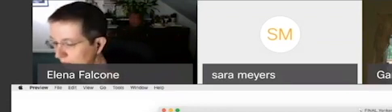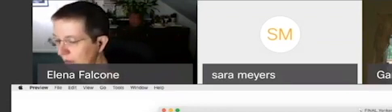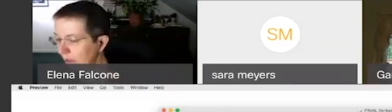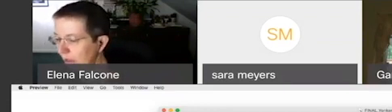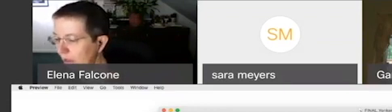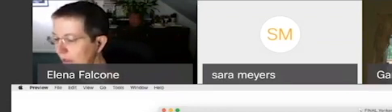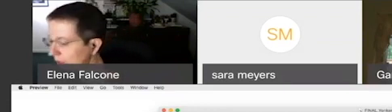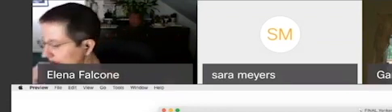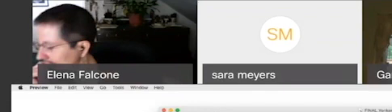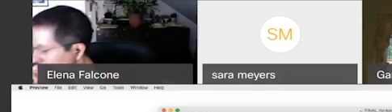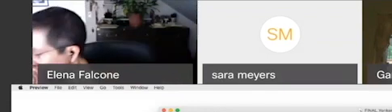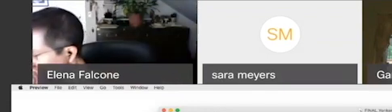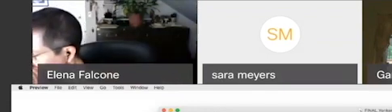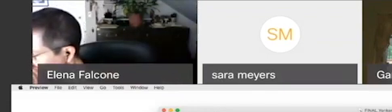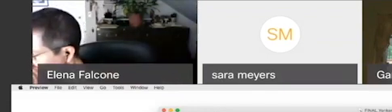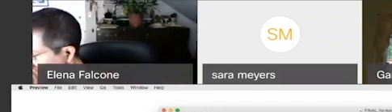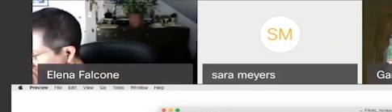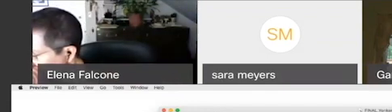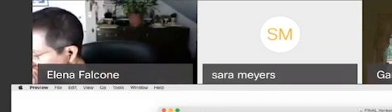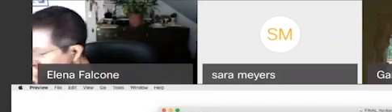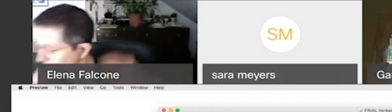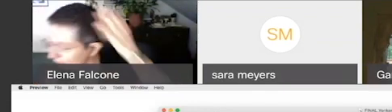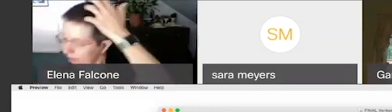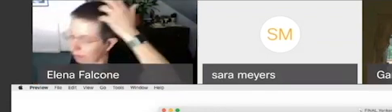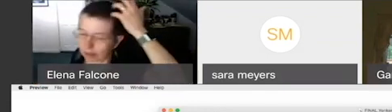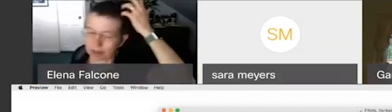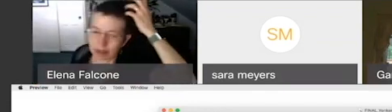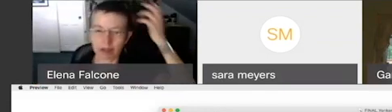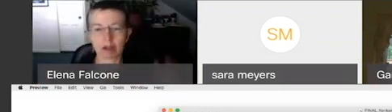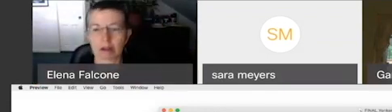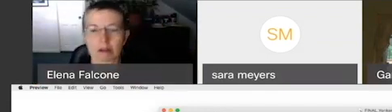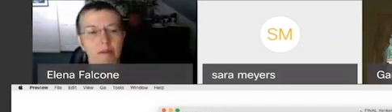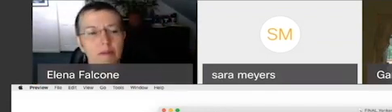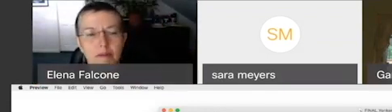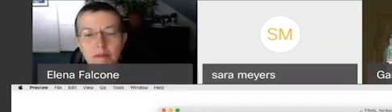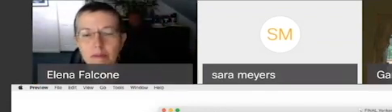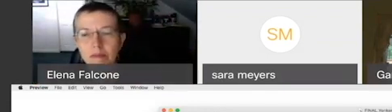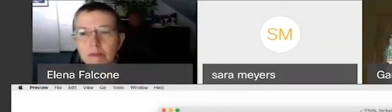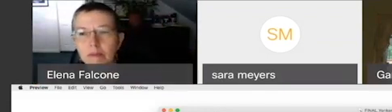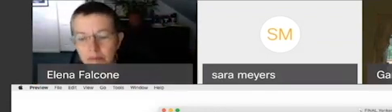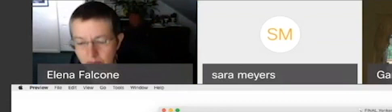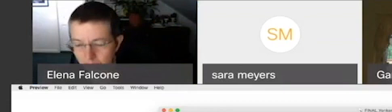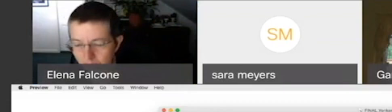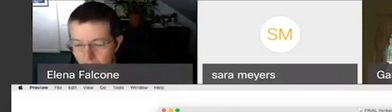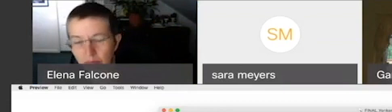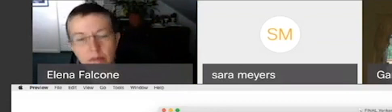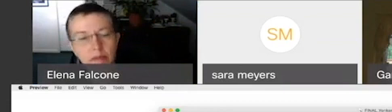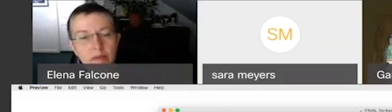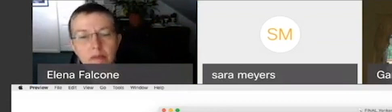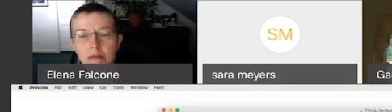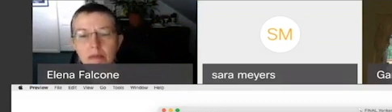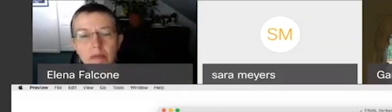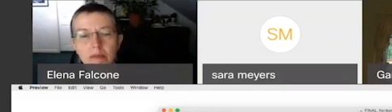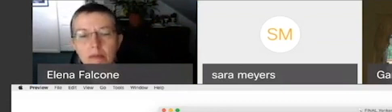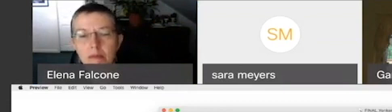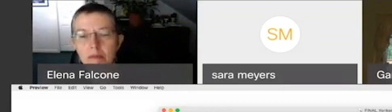can't get on the program. So it's a little bit of a catch-22. And this is another thing that we're going to be looking, we